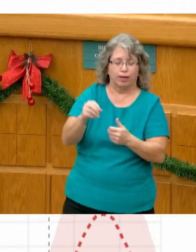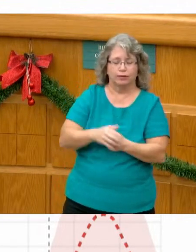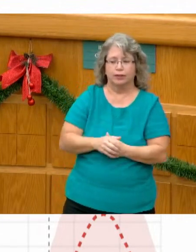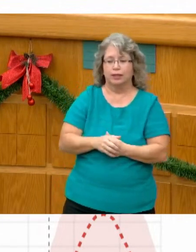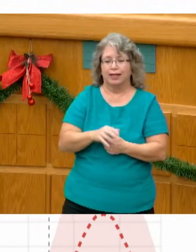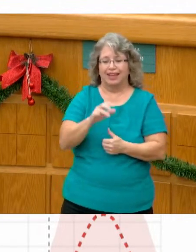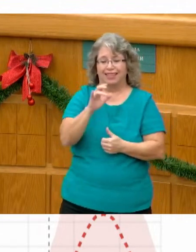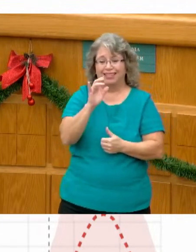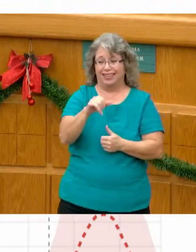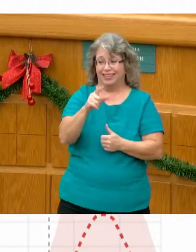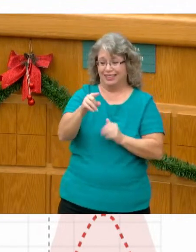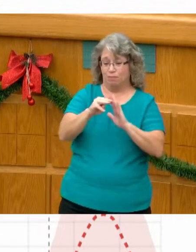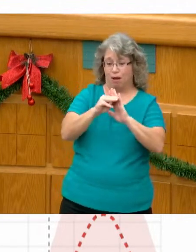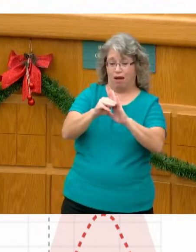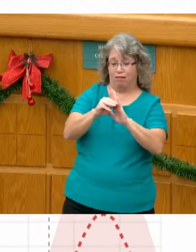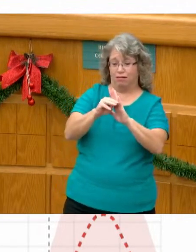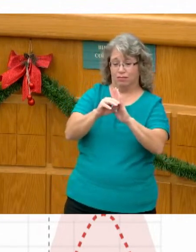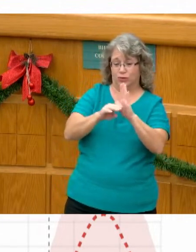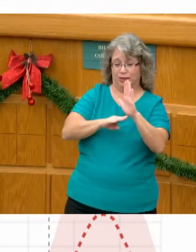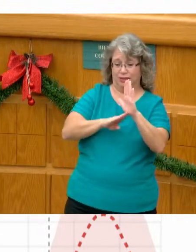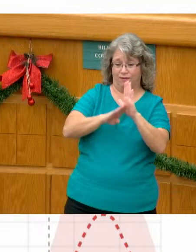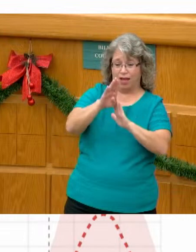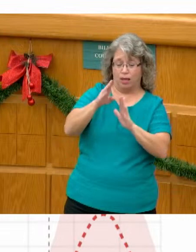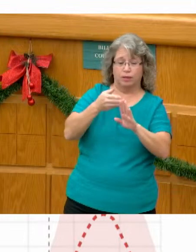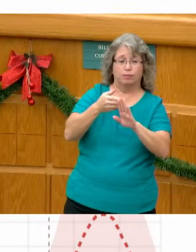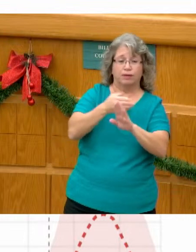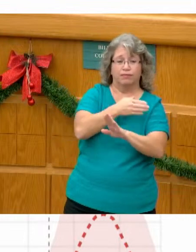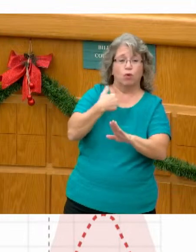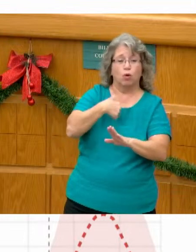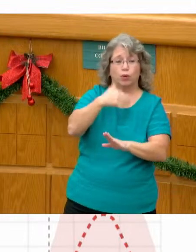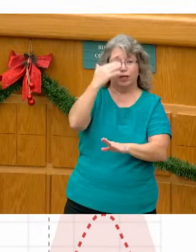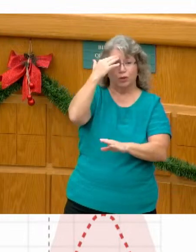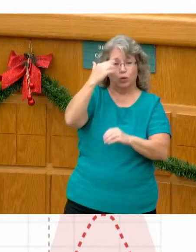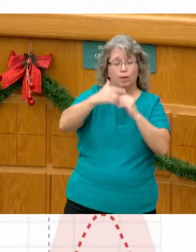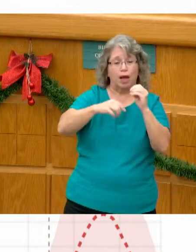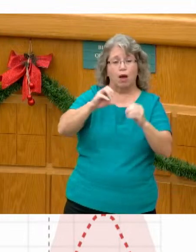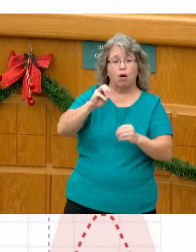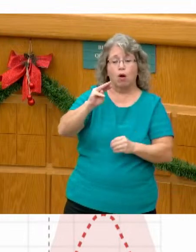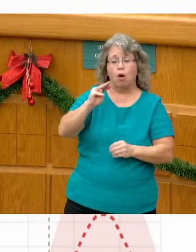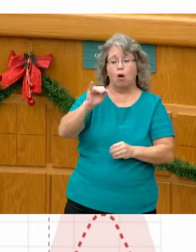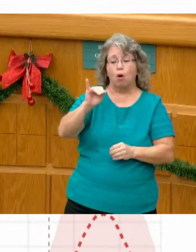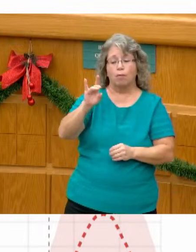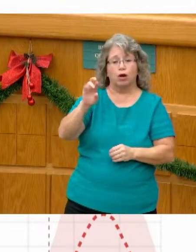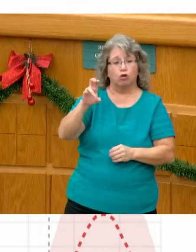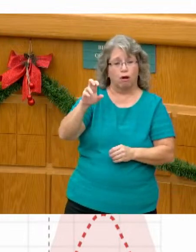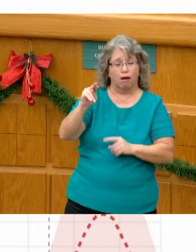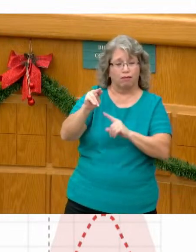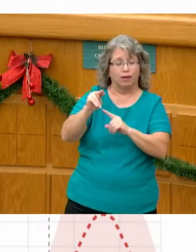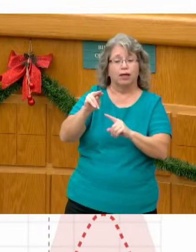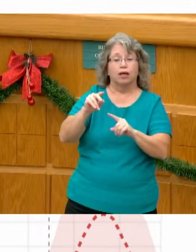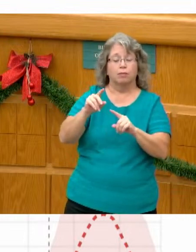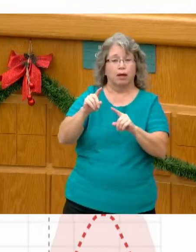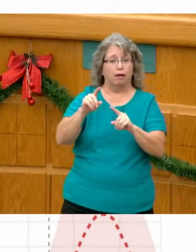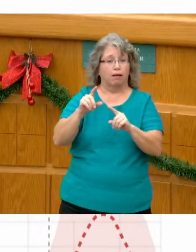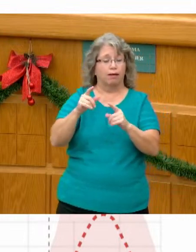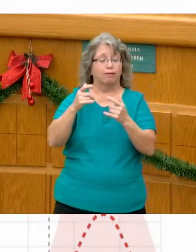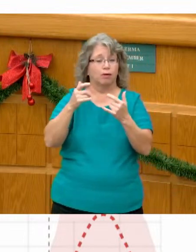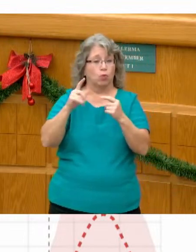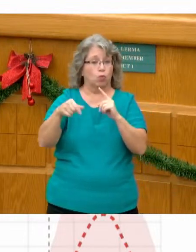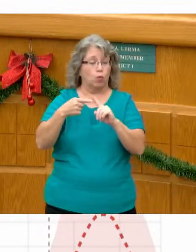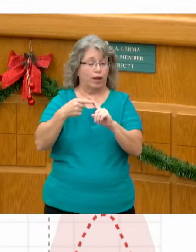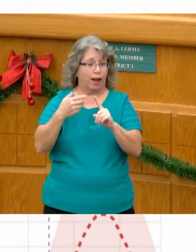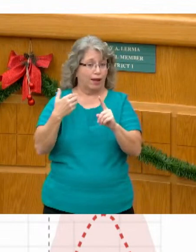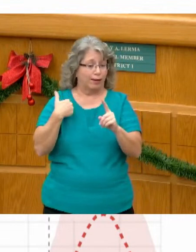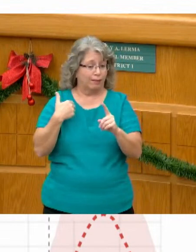but now this is the best projection that we have now about what Omicron's going to do. Once I have enough information to put together a